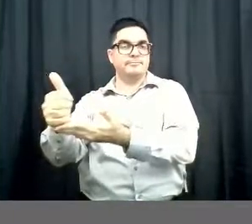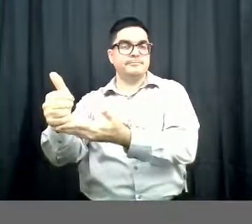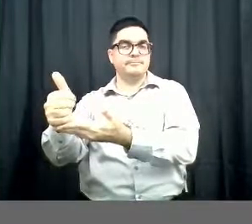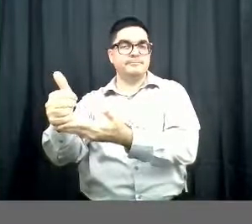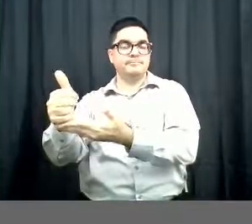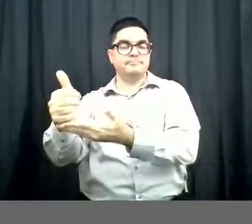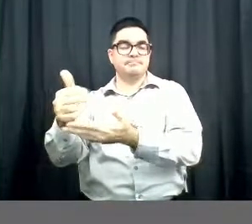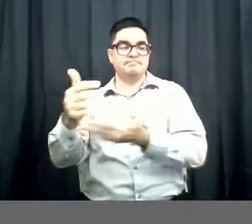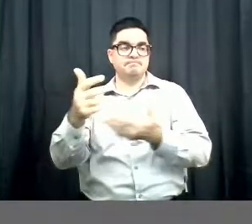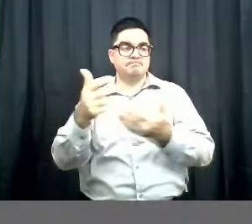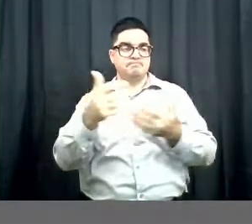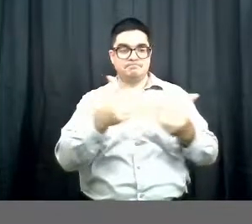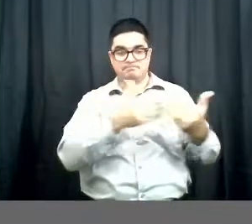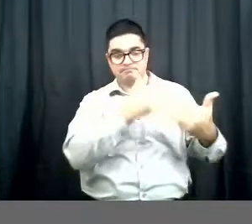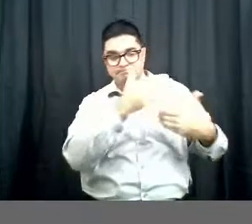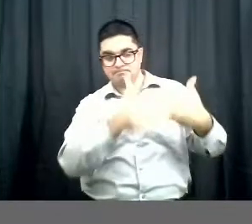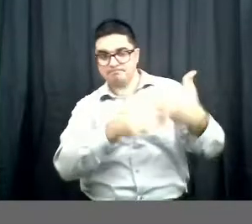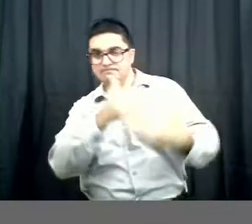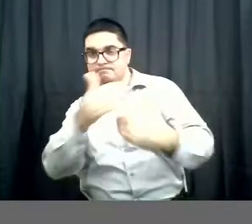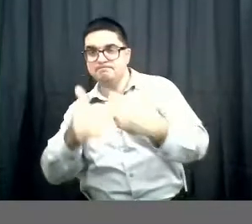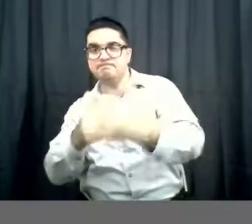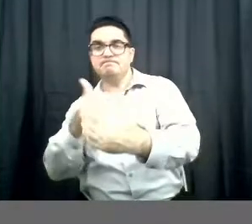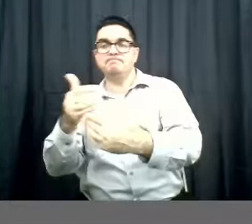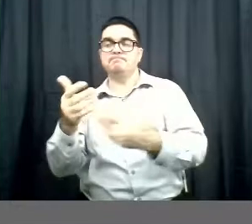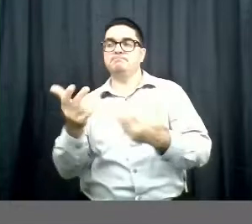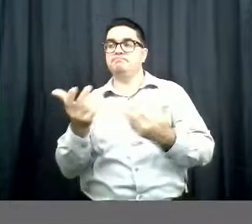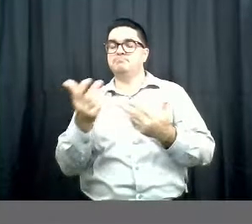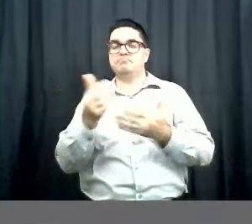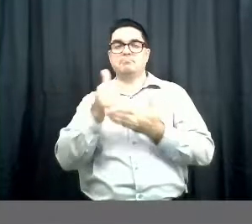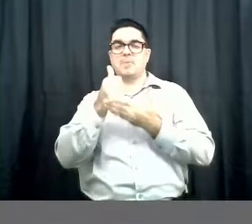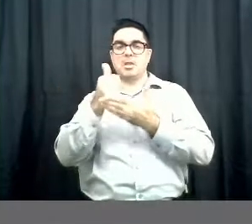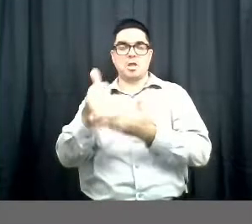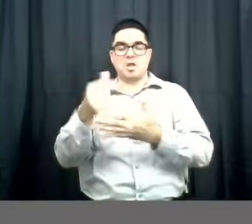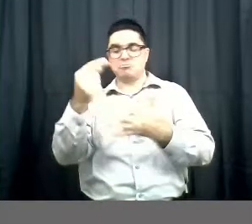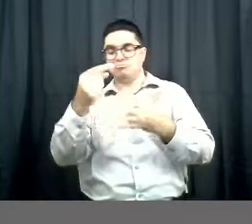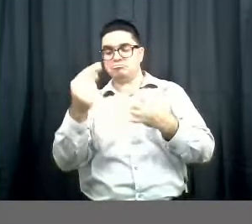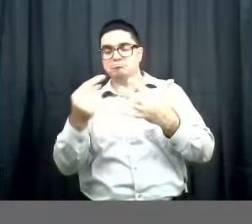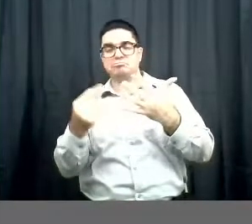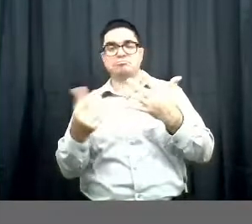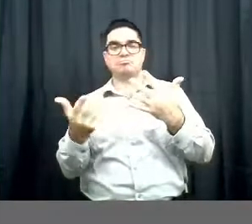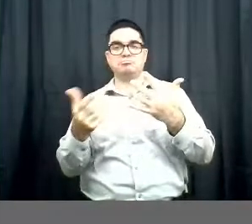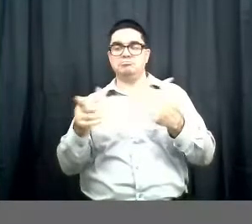and where Puerto Rico would have been in trying to pay for